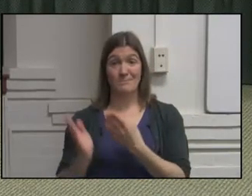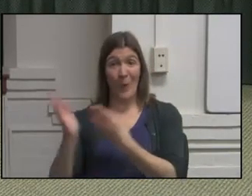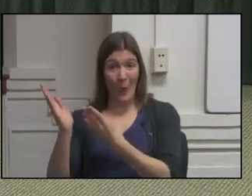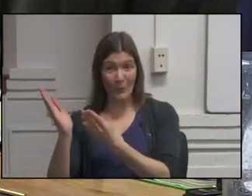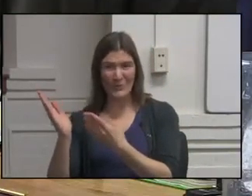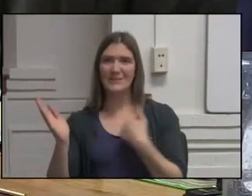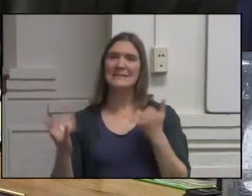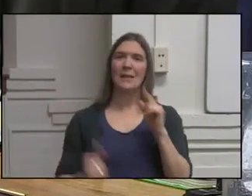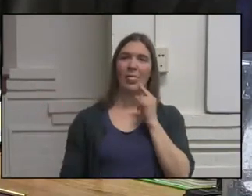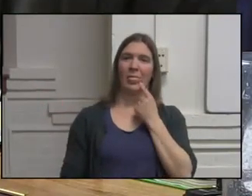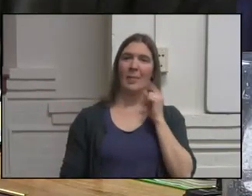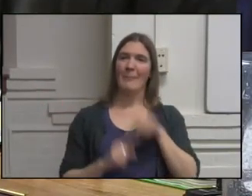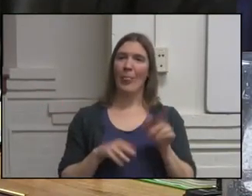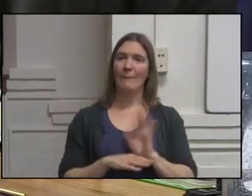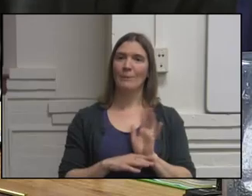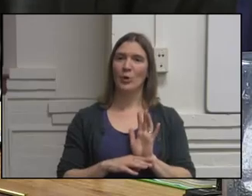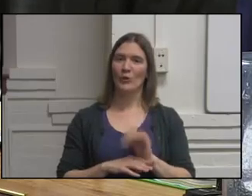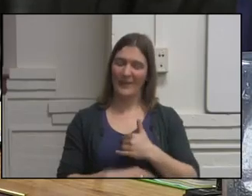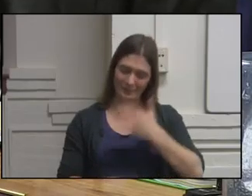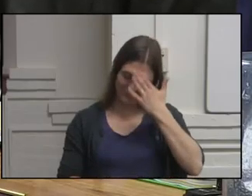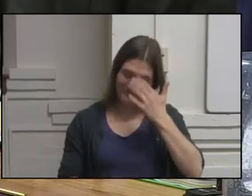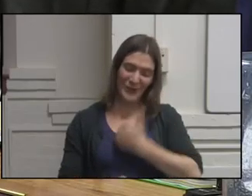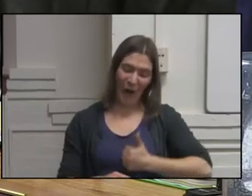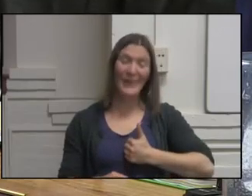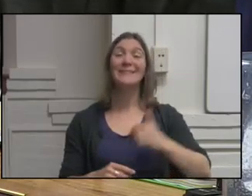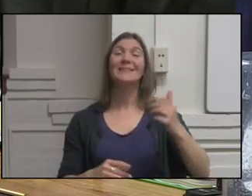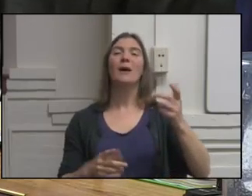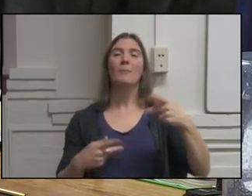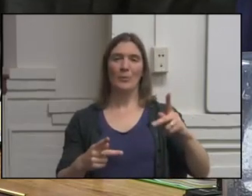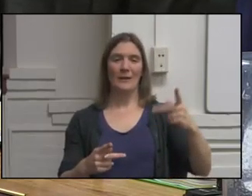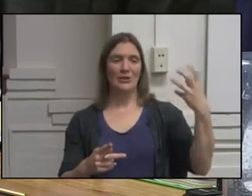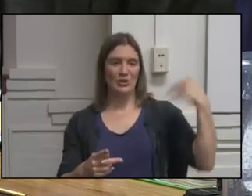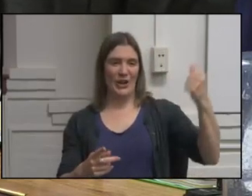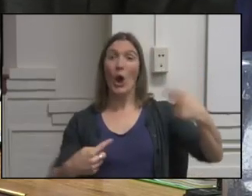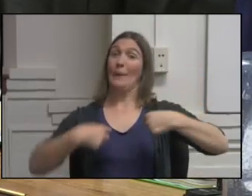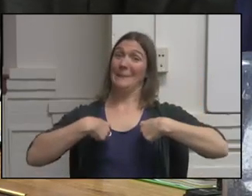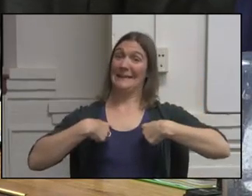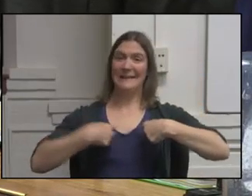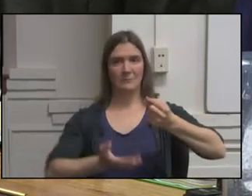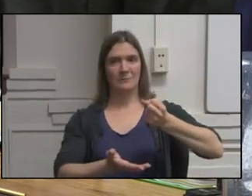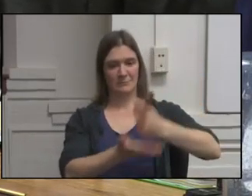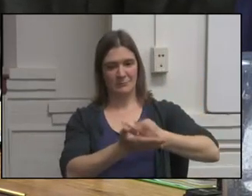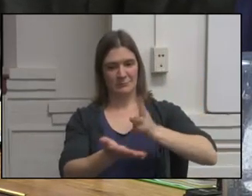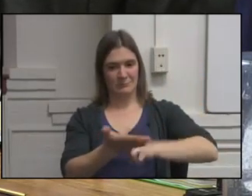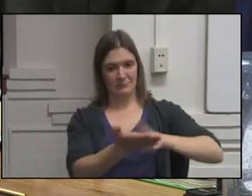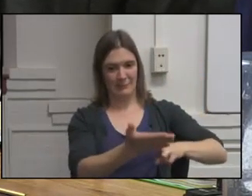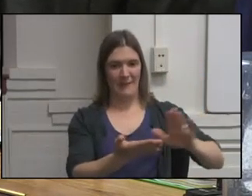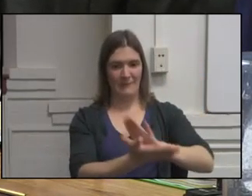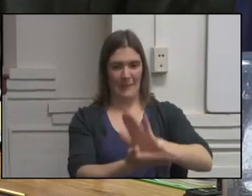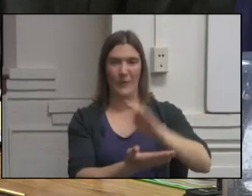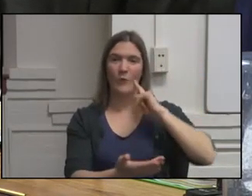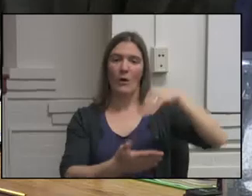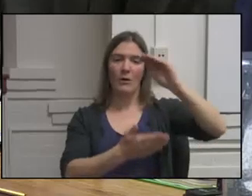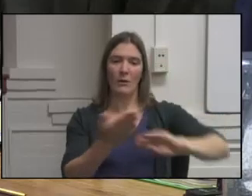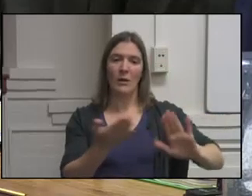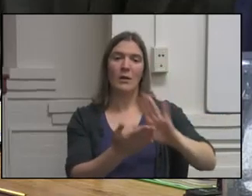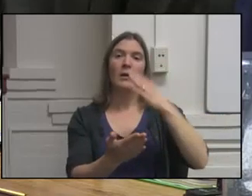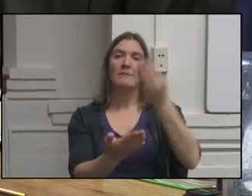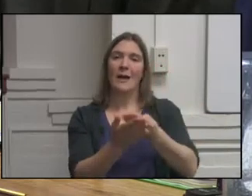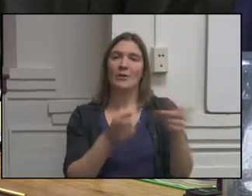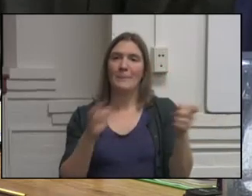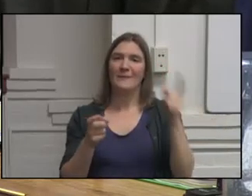motion to authorize the chair, which is me. To sign the financial management questionnaire for